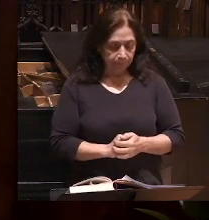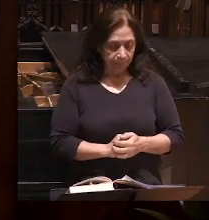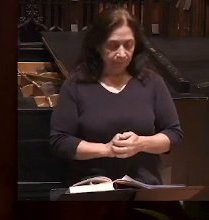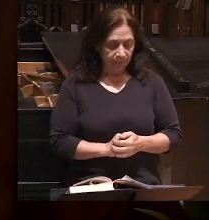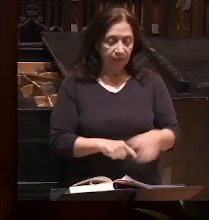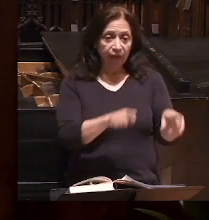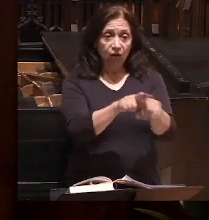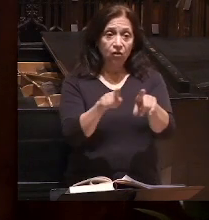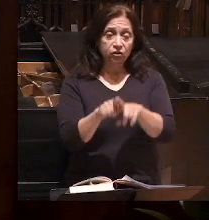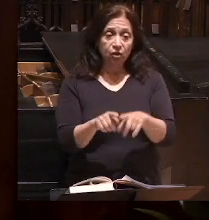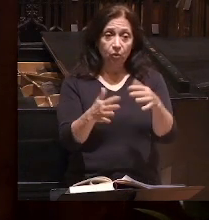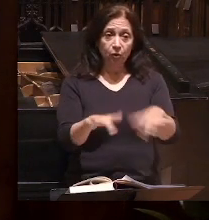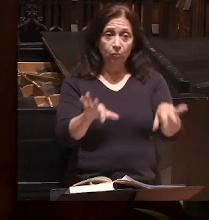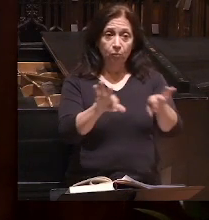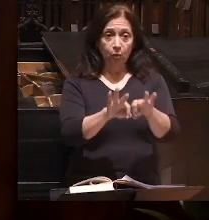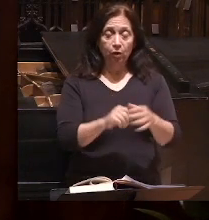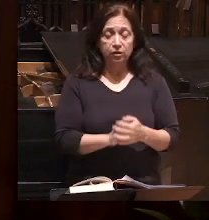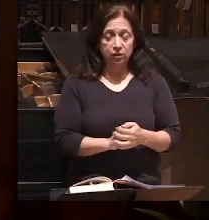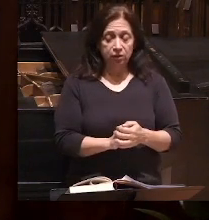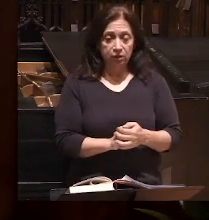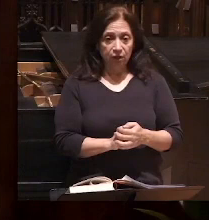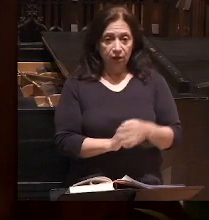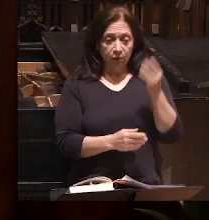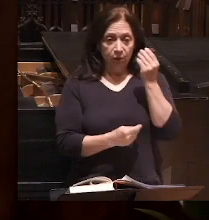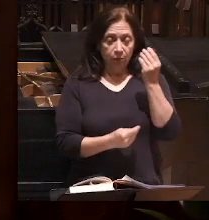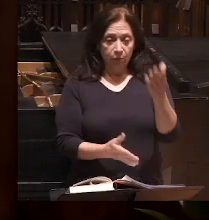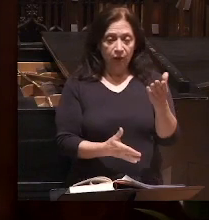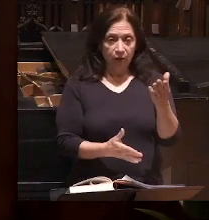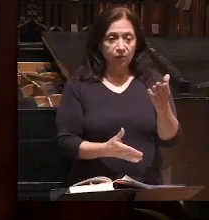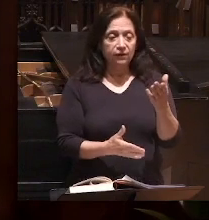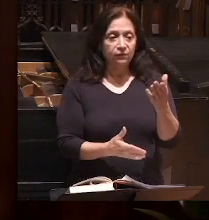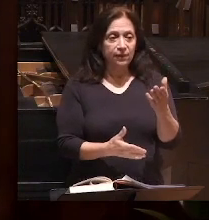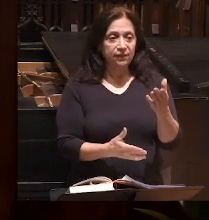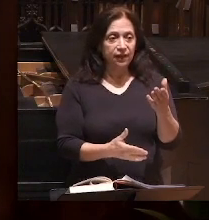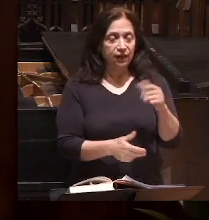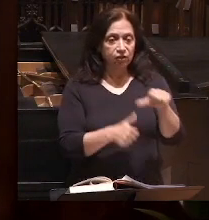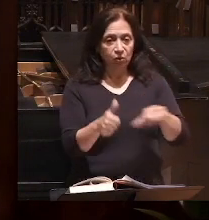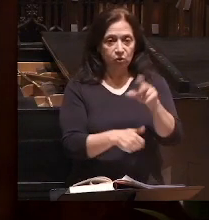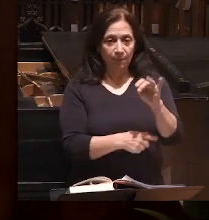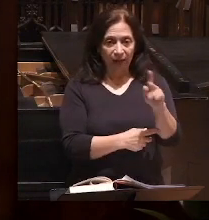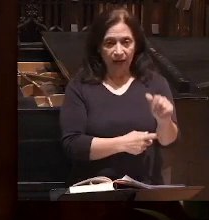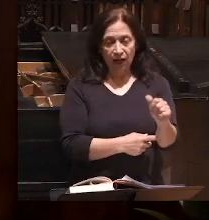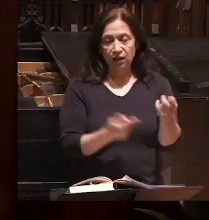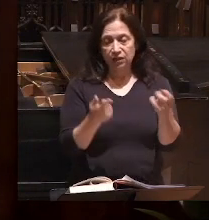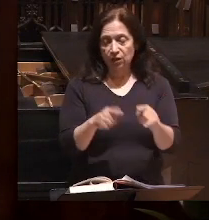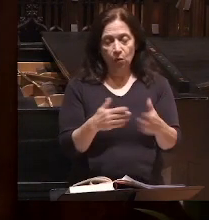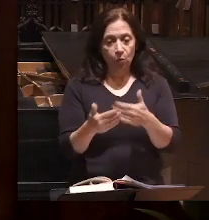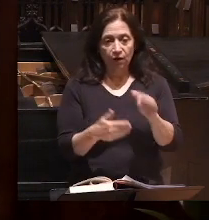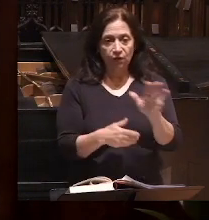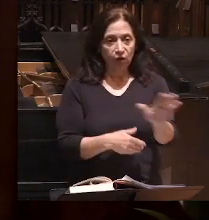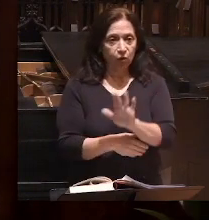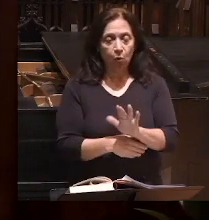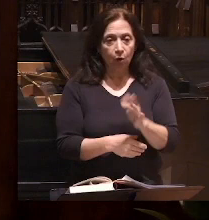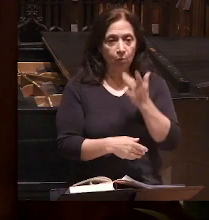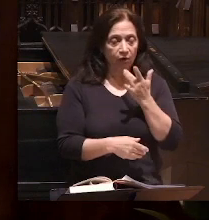It's also important, we also put out a lot of information on social media, and so whatever your social